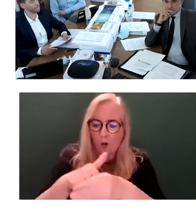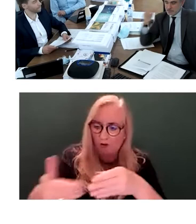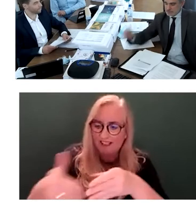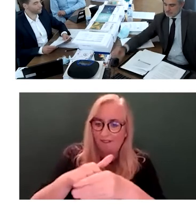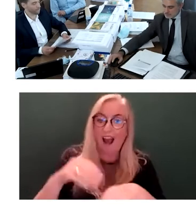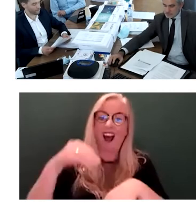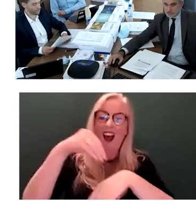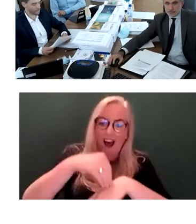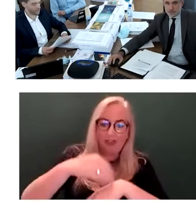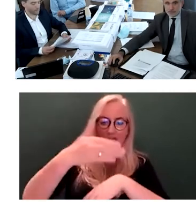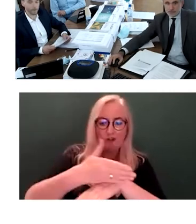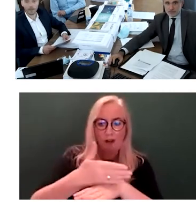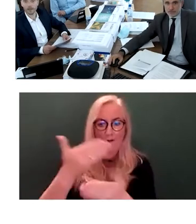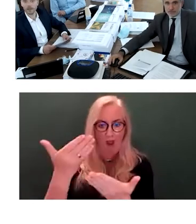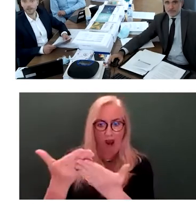learning.